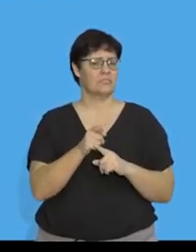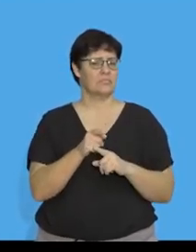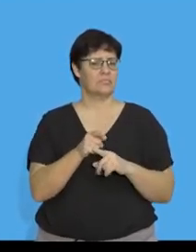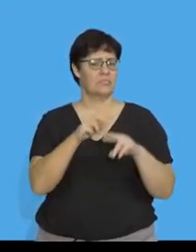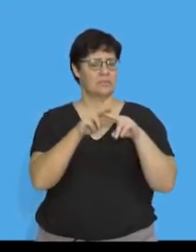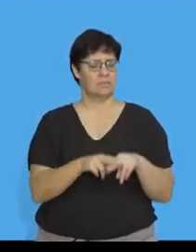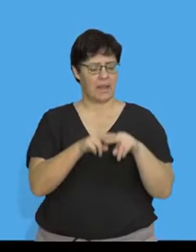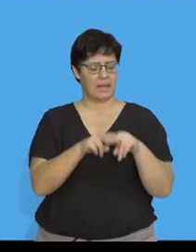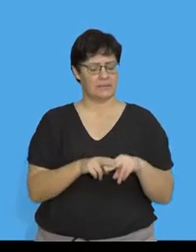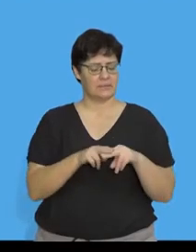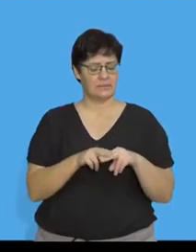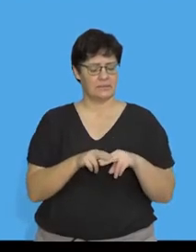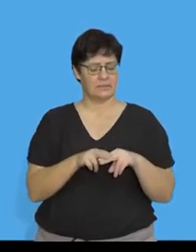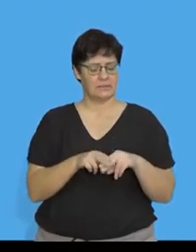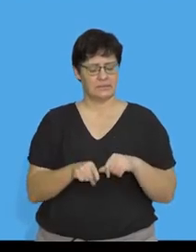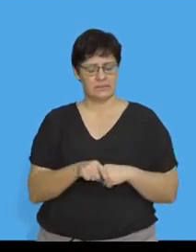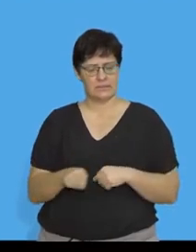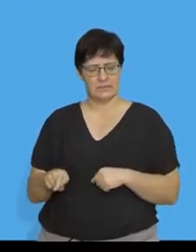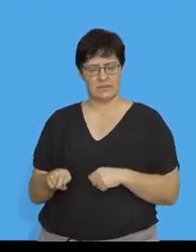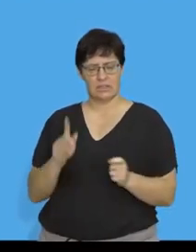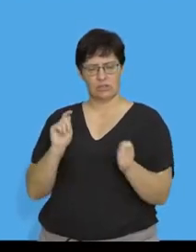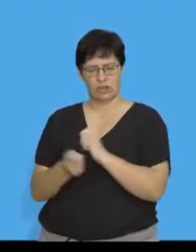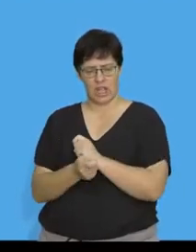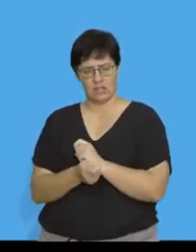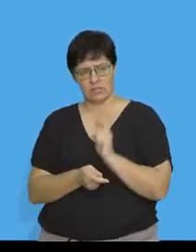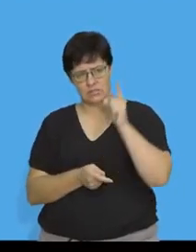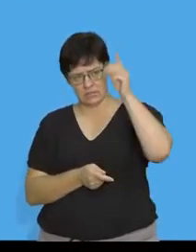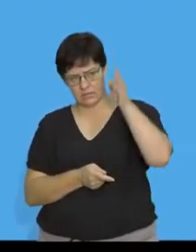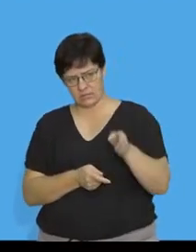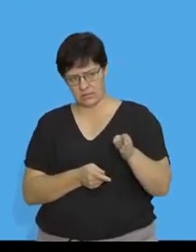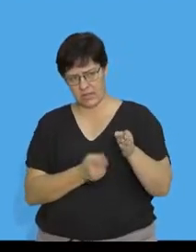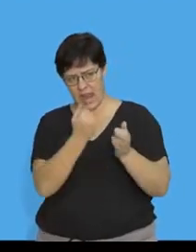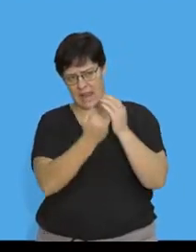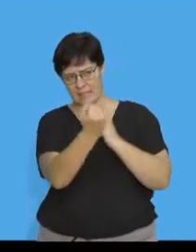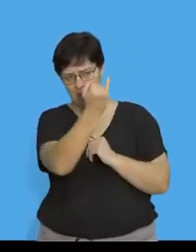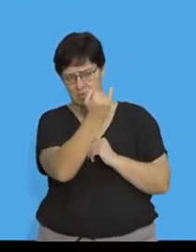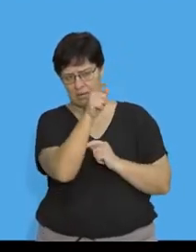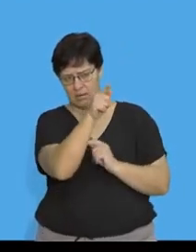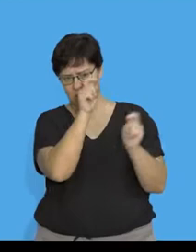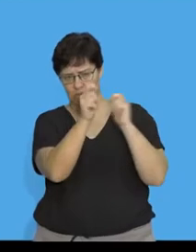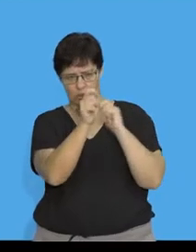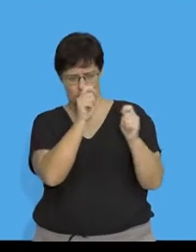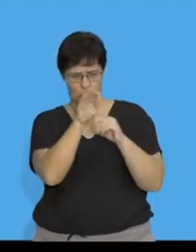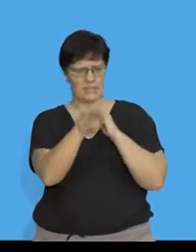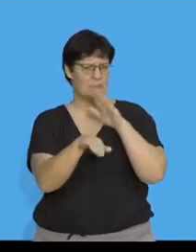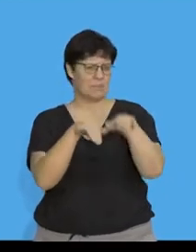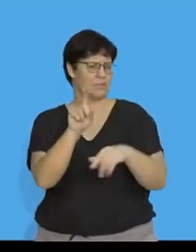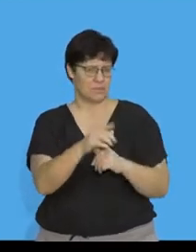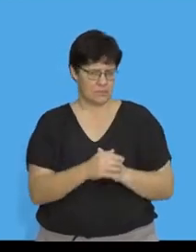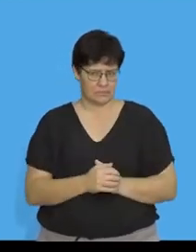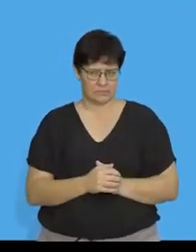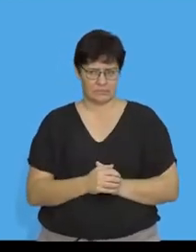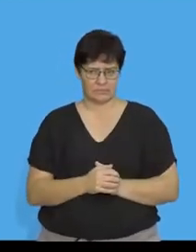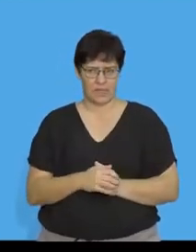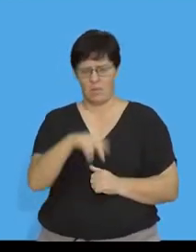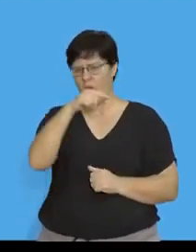follows on. I'm going to start with 800. And I'm going to say, let me divide by 2, and that